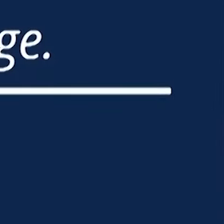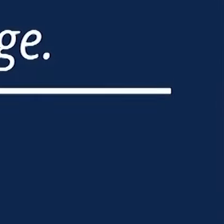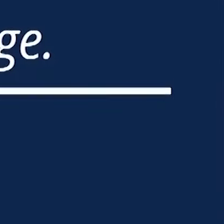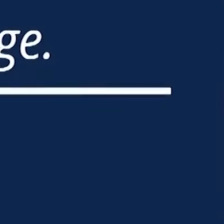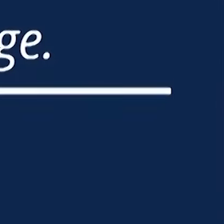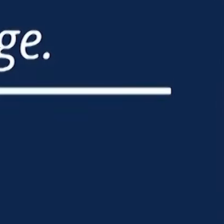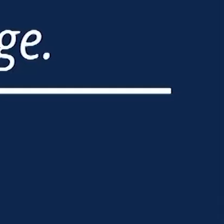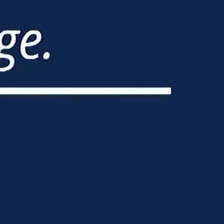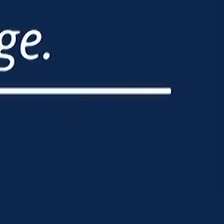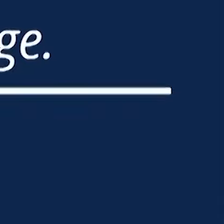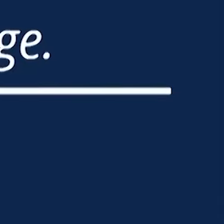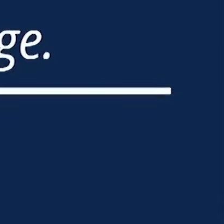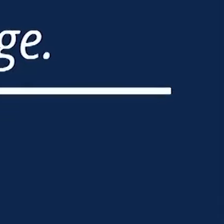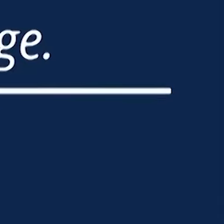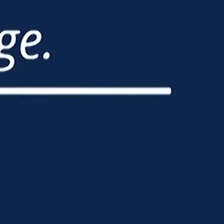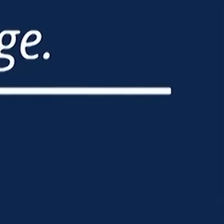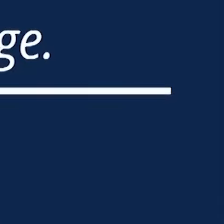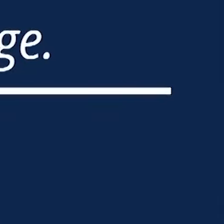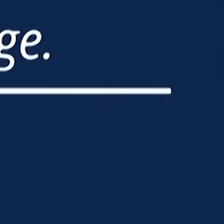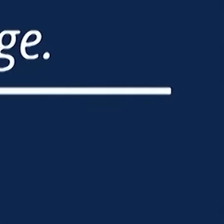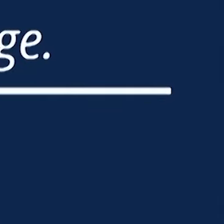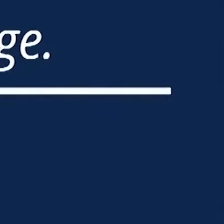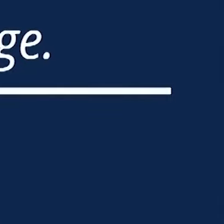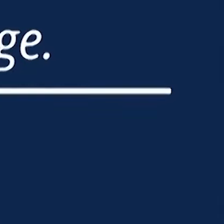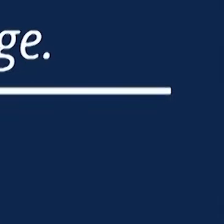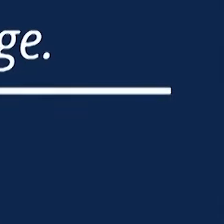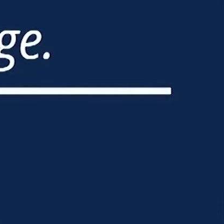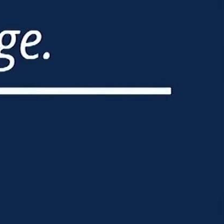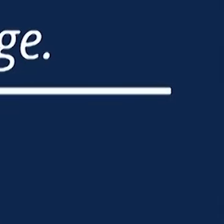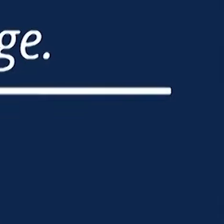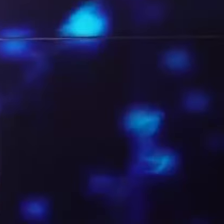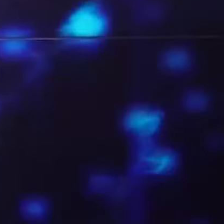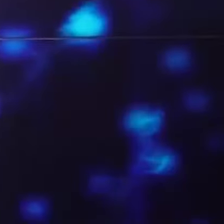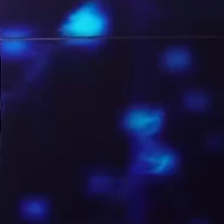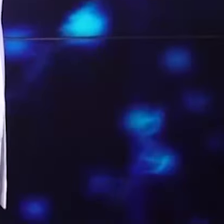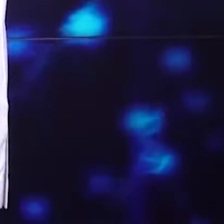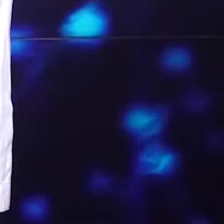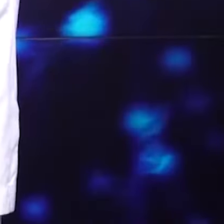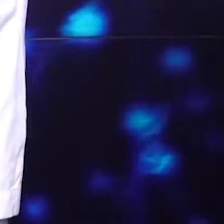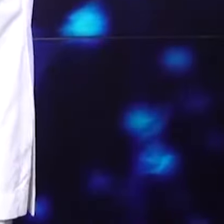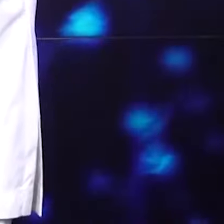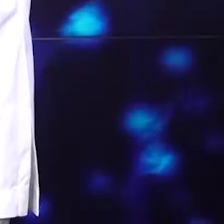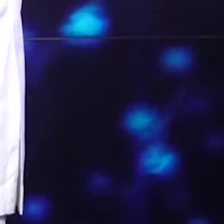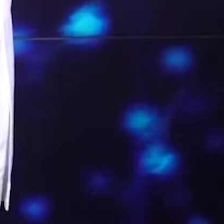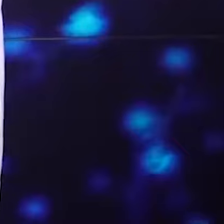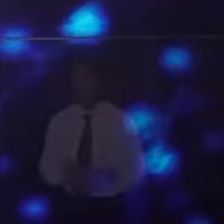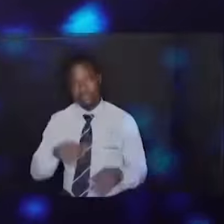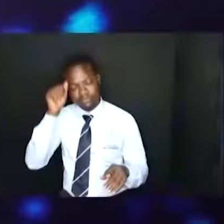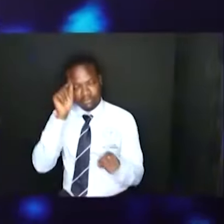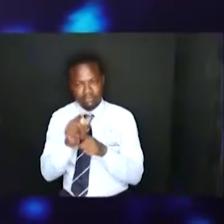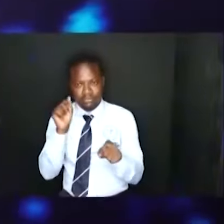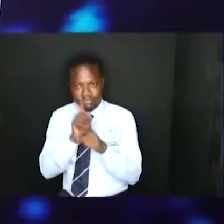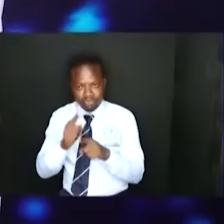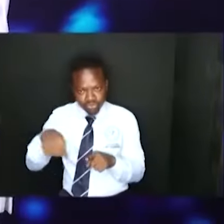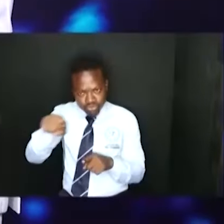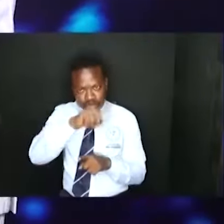a no e ma wo ya kwa ansa na obenya ofa hu die na age wo hwie gu. Brothers and sisters, you need to free yourself